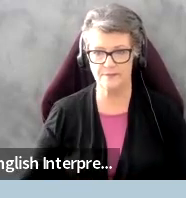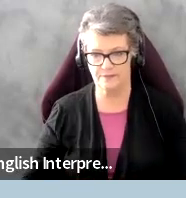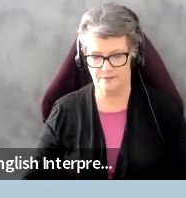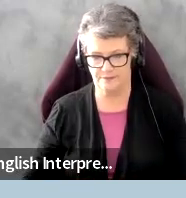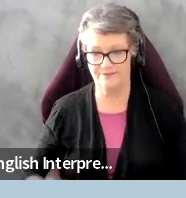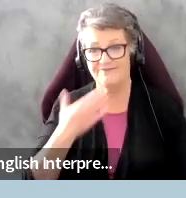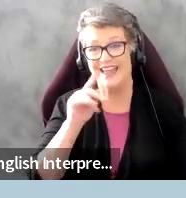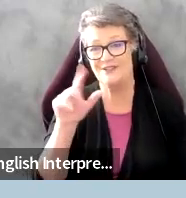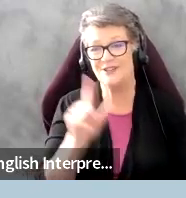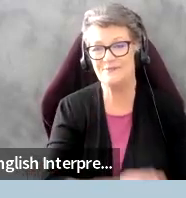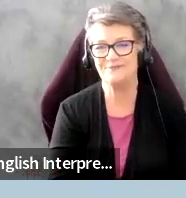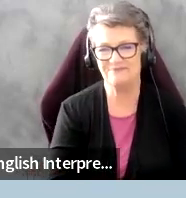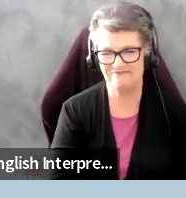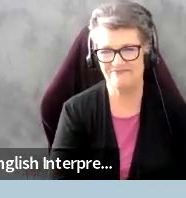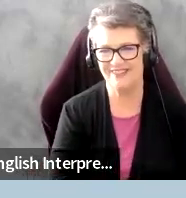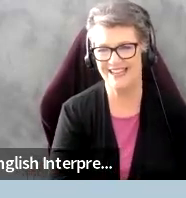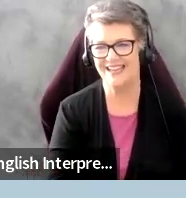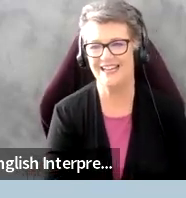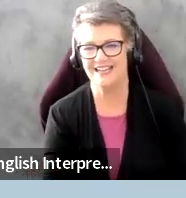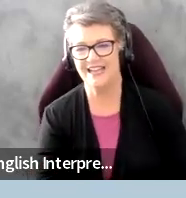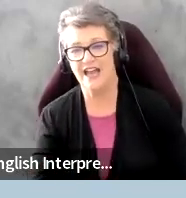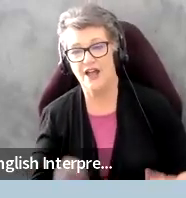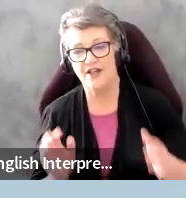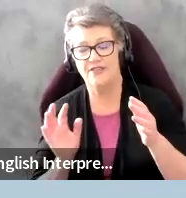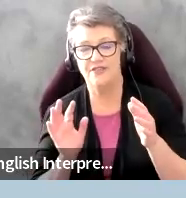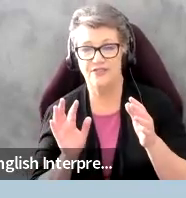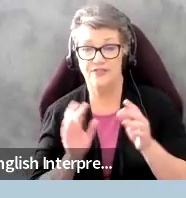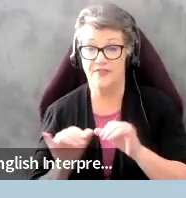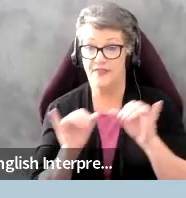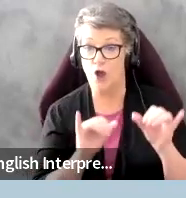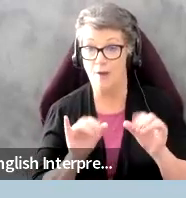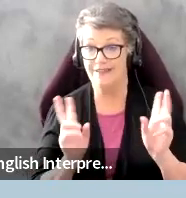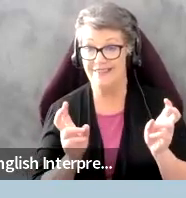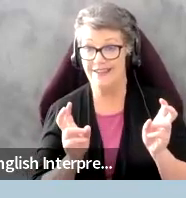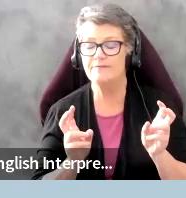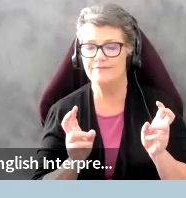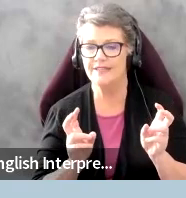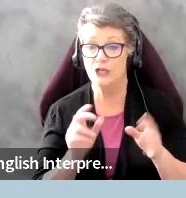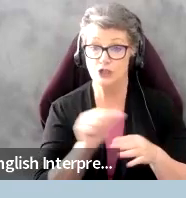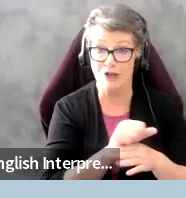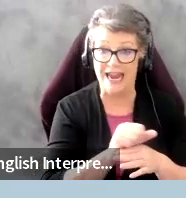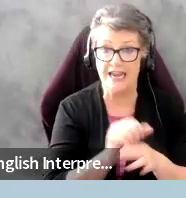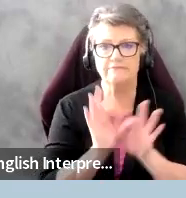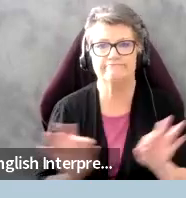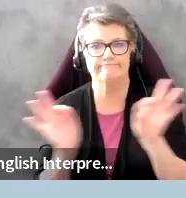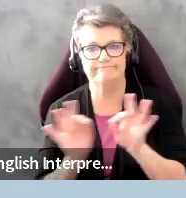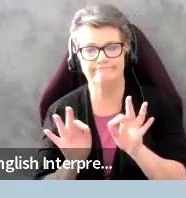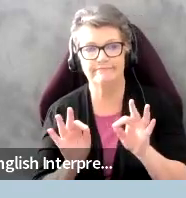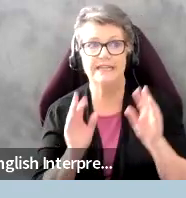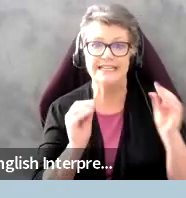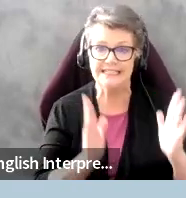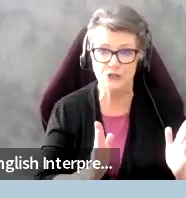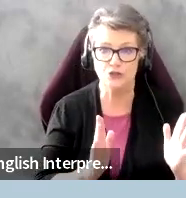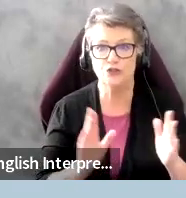Thank you, Jill. Sure. I think that the common factor here is training is key. Training of the teachers, training